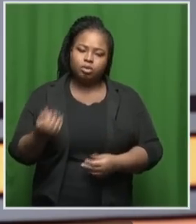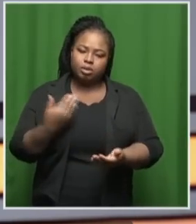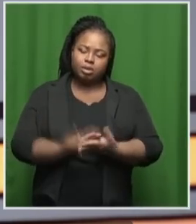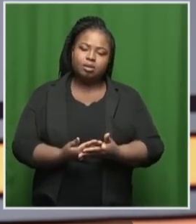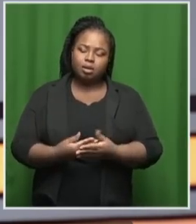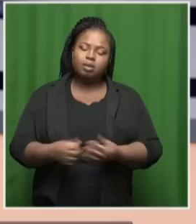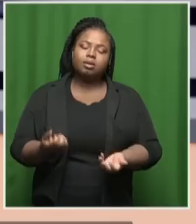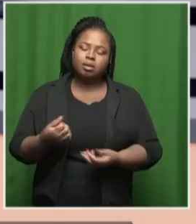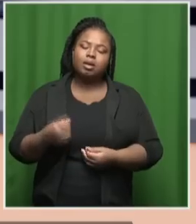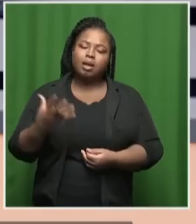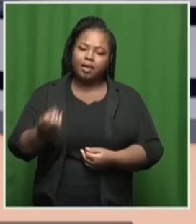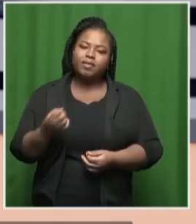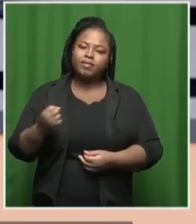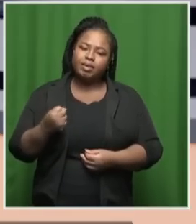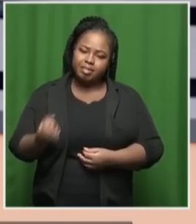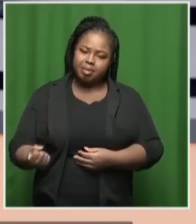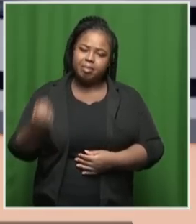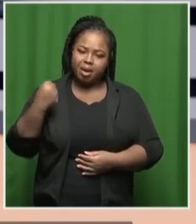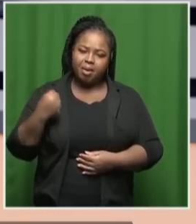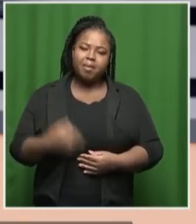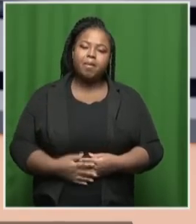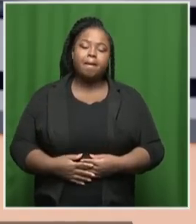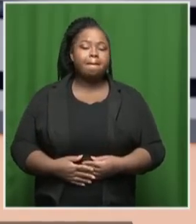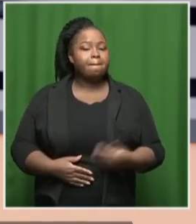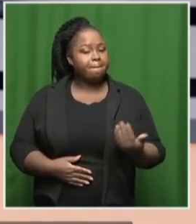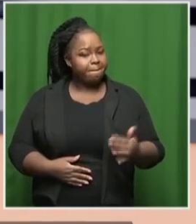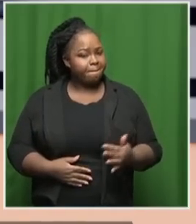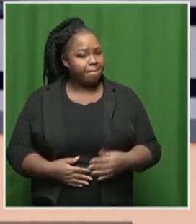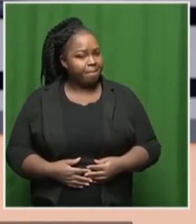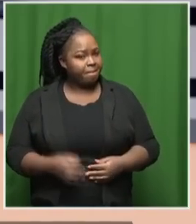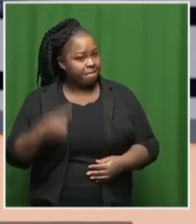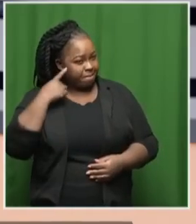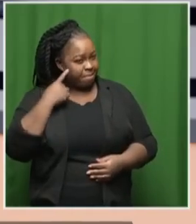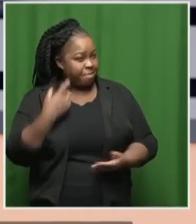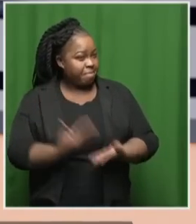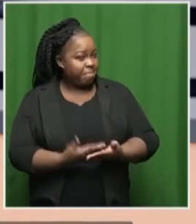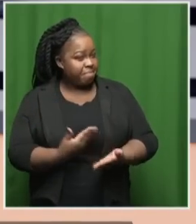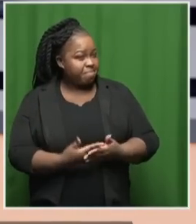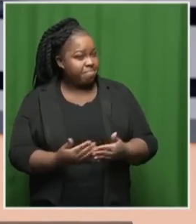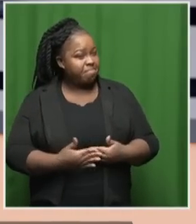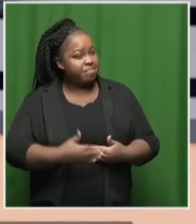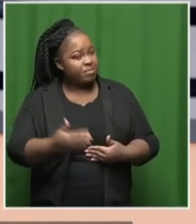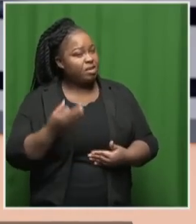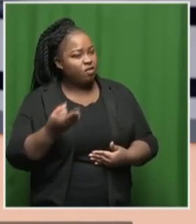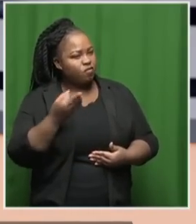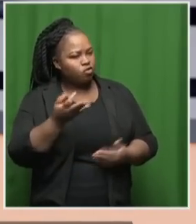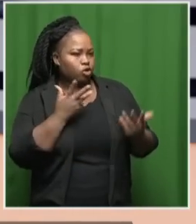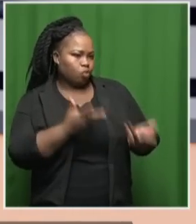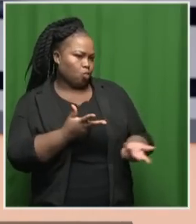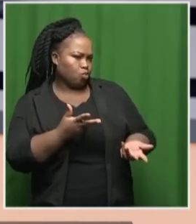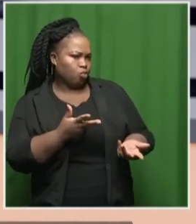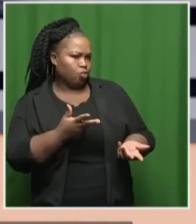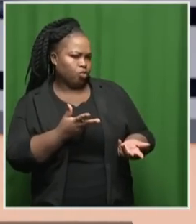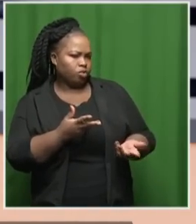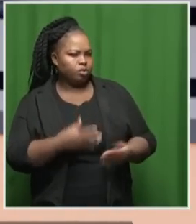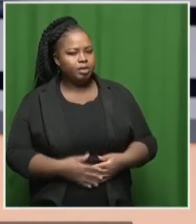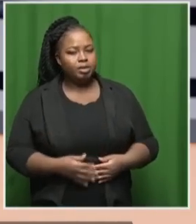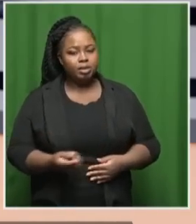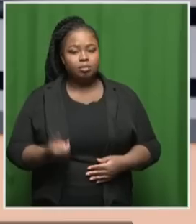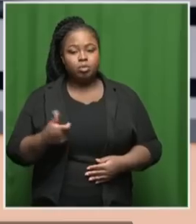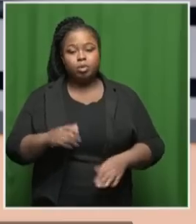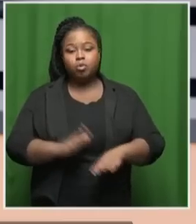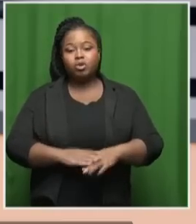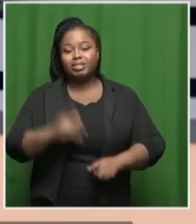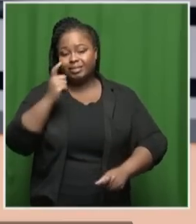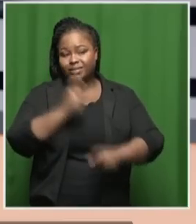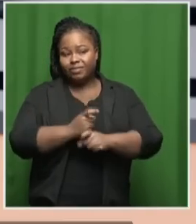Yeah, the kingmakers over there. And is that possibly the scenario we're looking at? Or are we looking at a little bit more of a